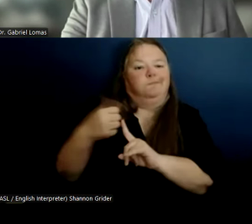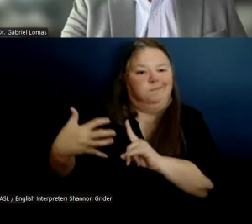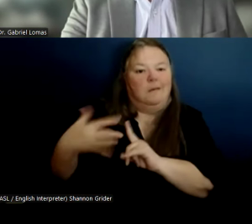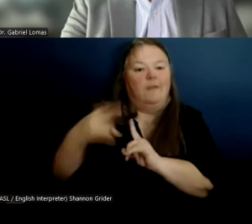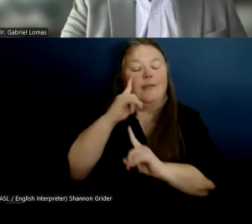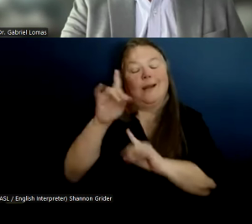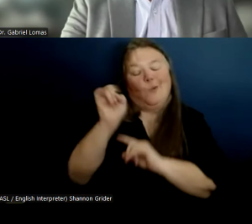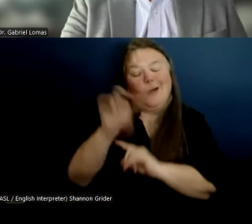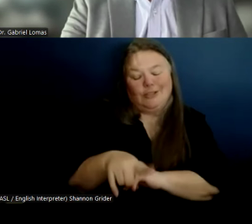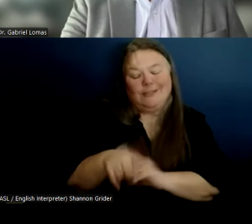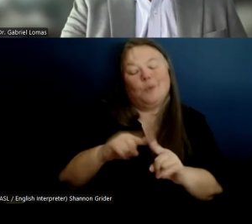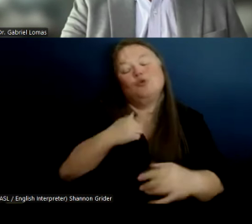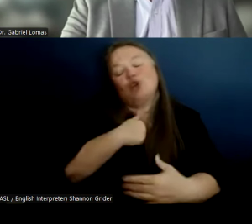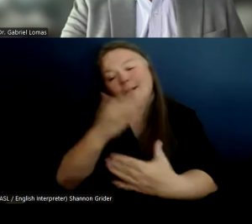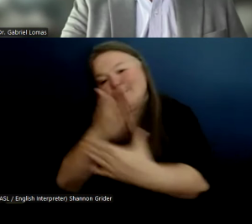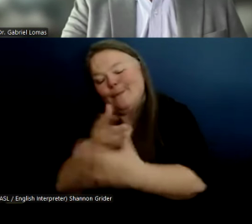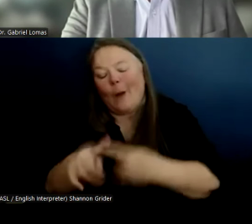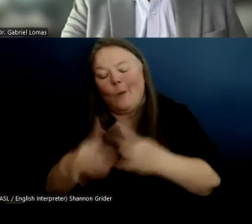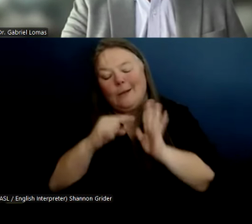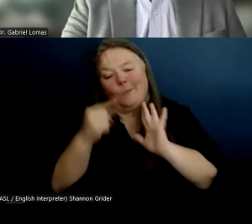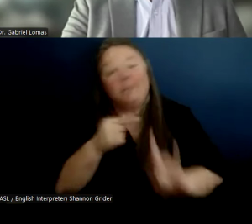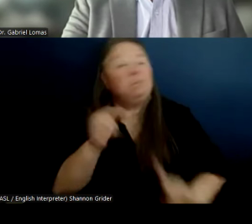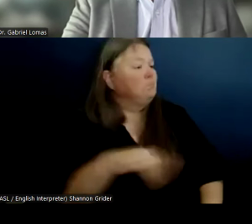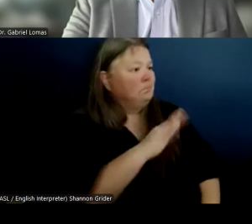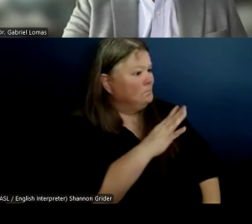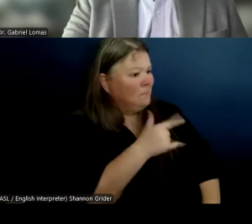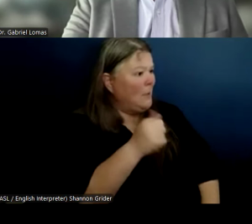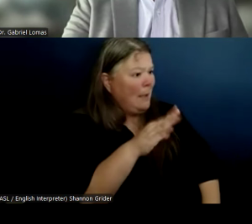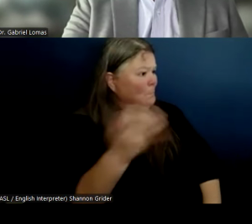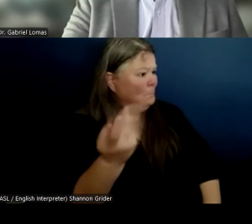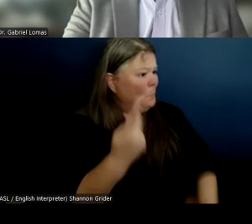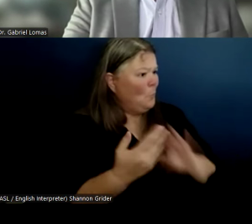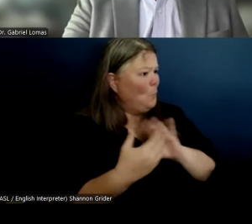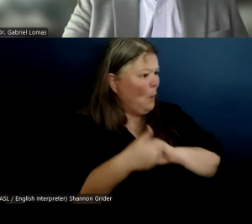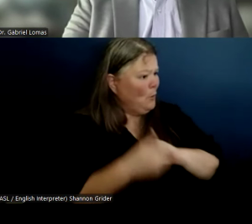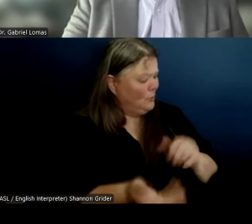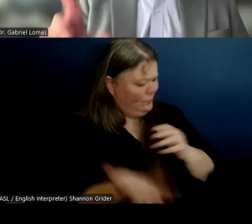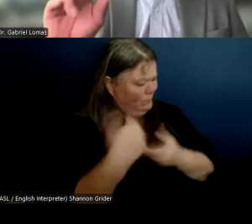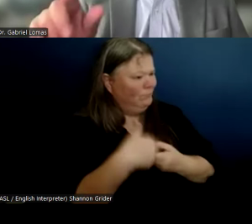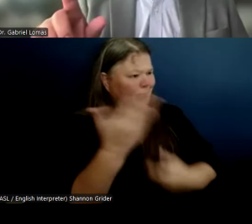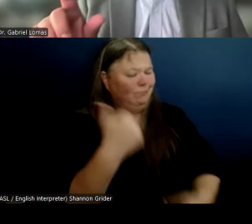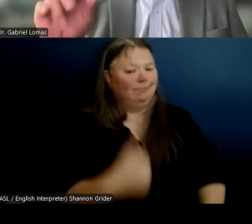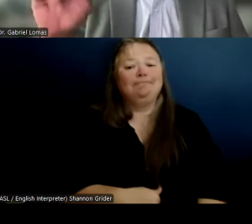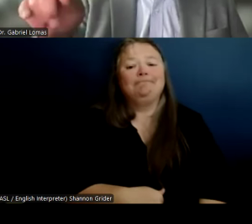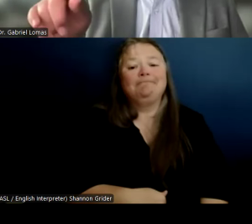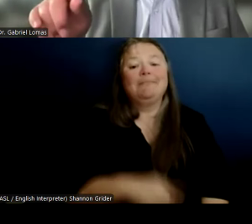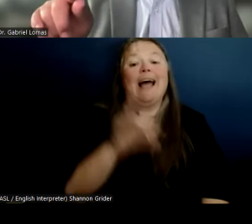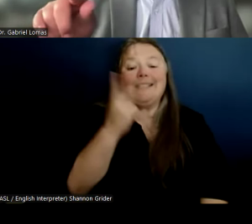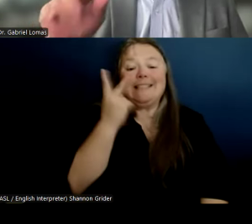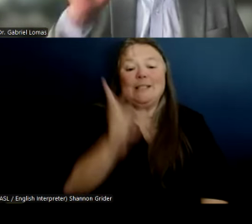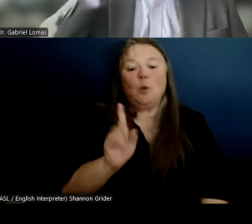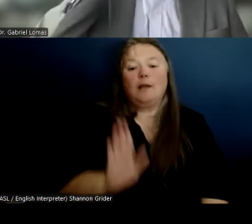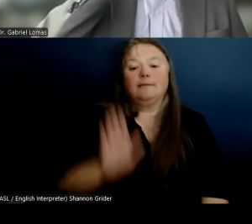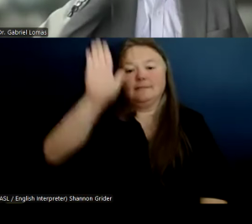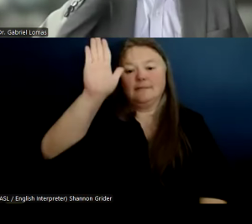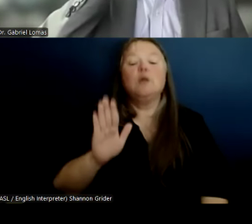that out. Sorry, Gabe. No, that's great. That's fine. And we're partners here, so jump right in. I did see a hand go up, so I'm going to call on that